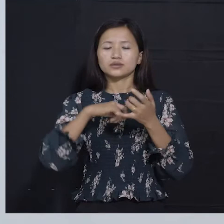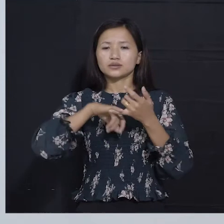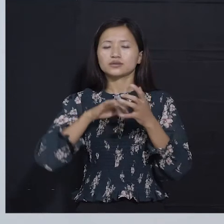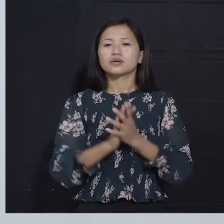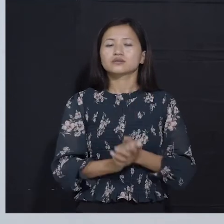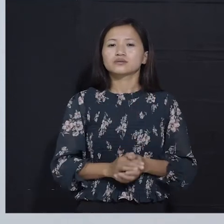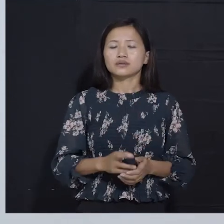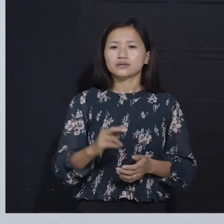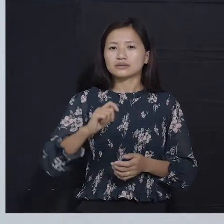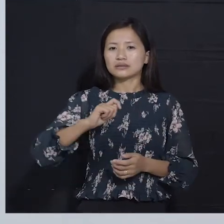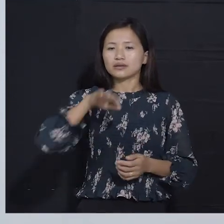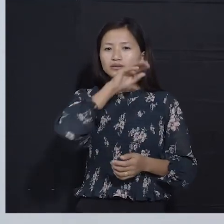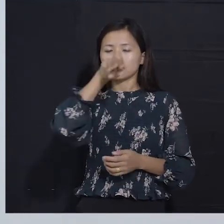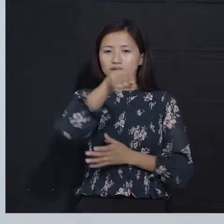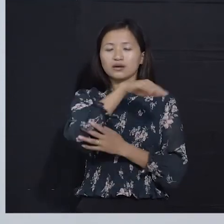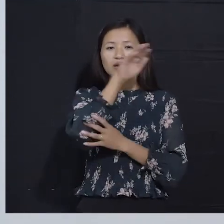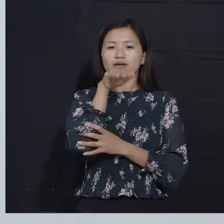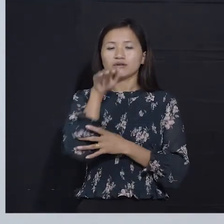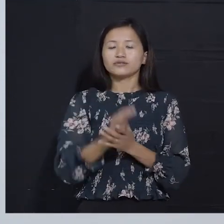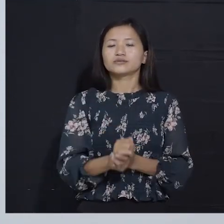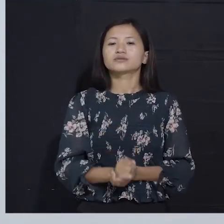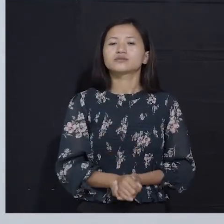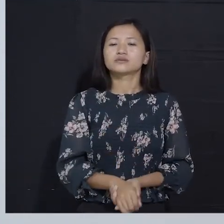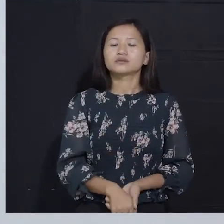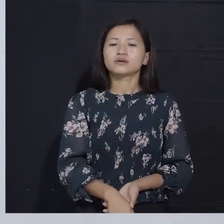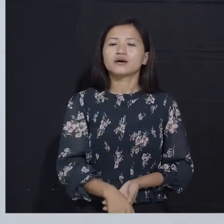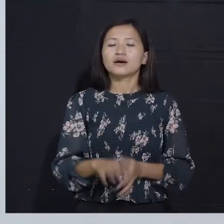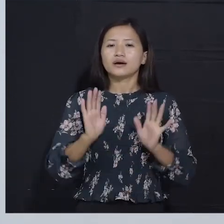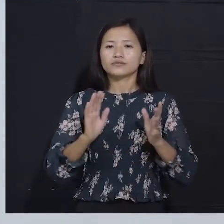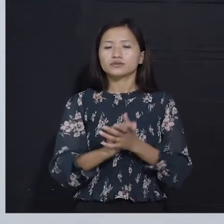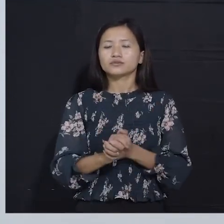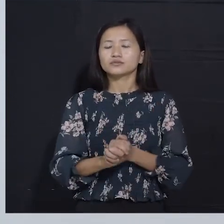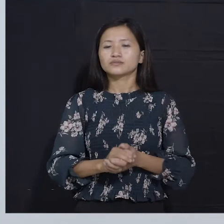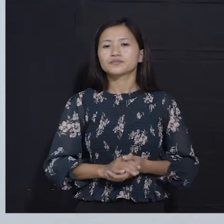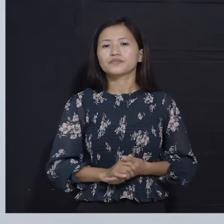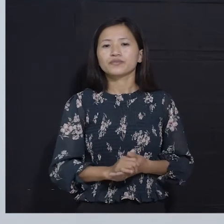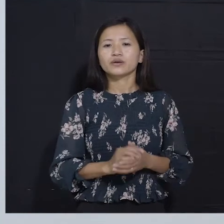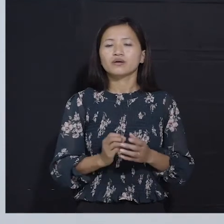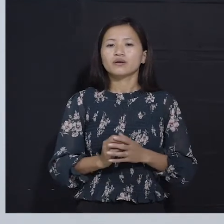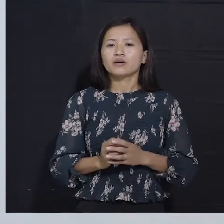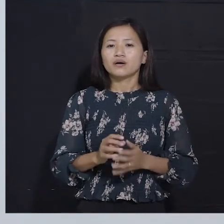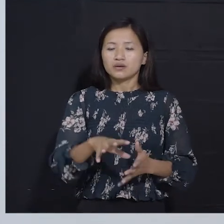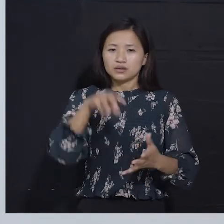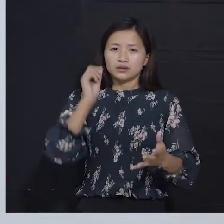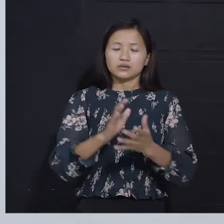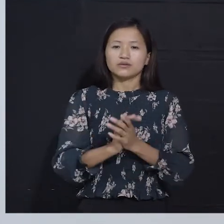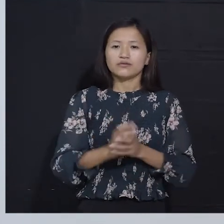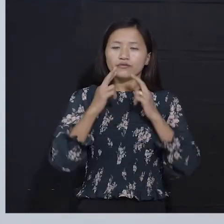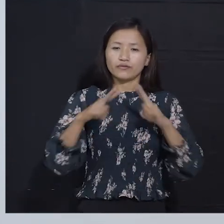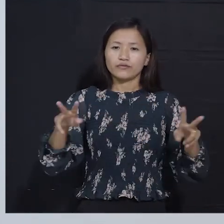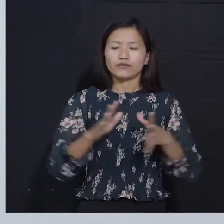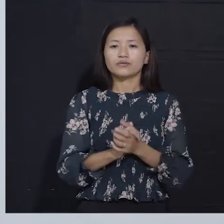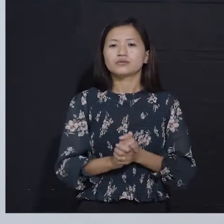got tusk, right? A teeth-like thing that comes out from their mouth. And so even wild pig has got